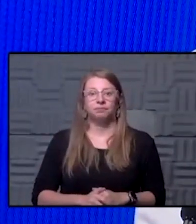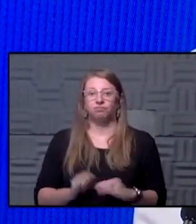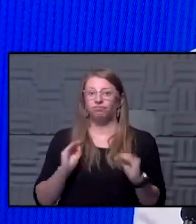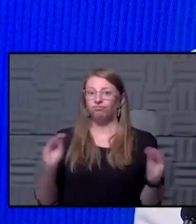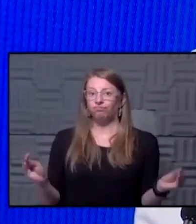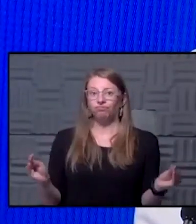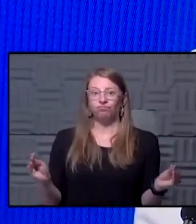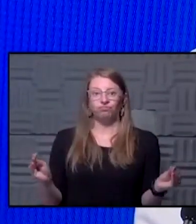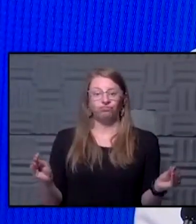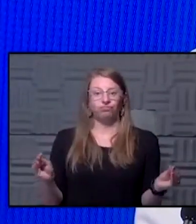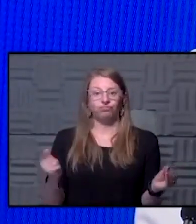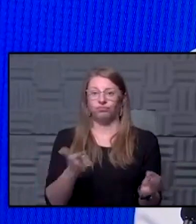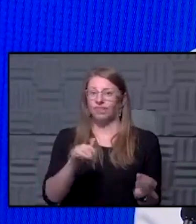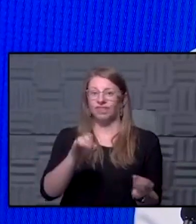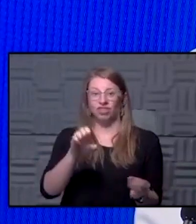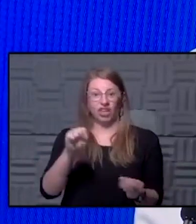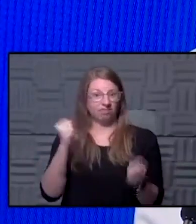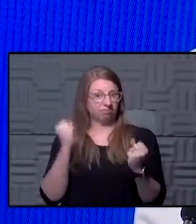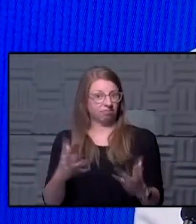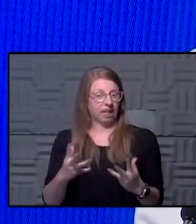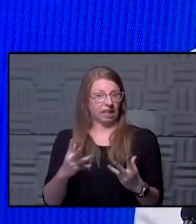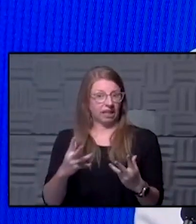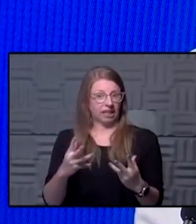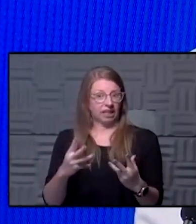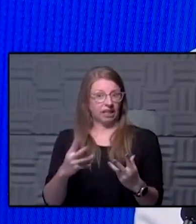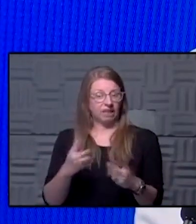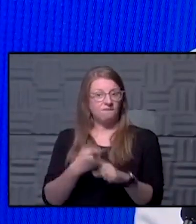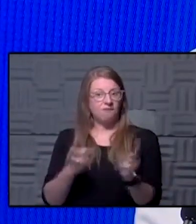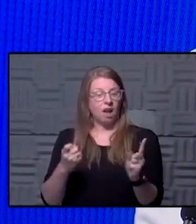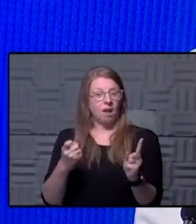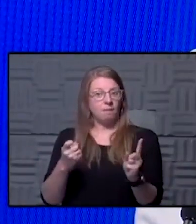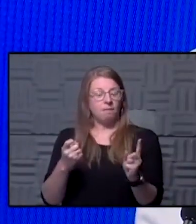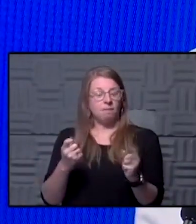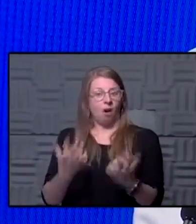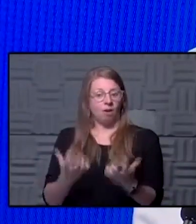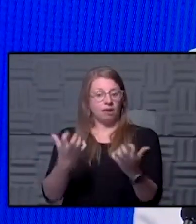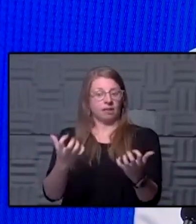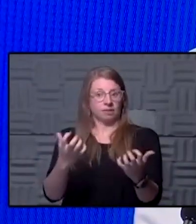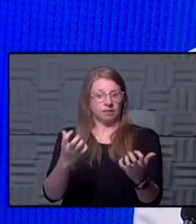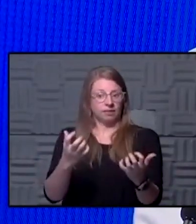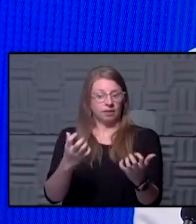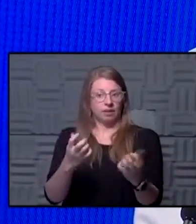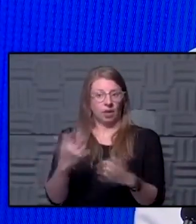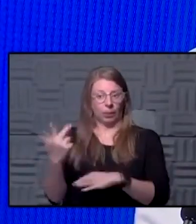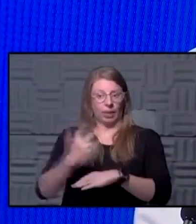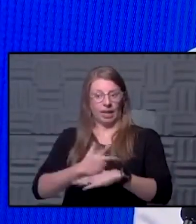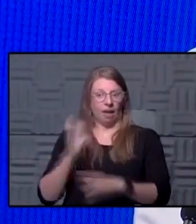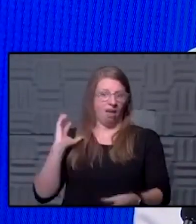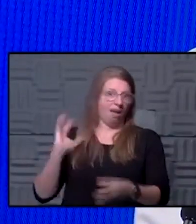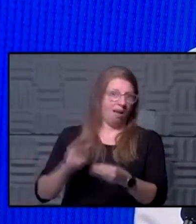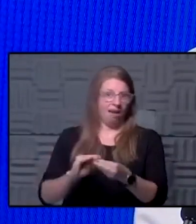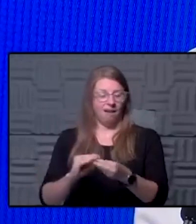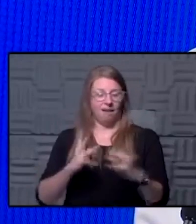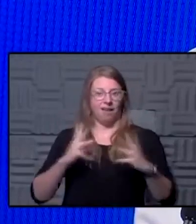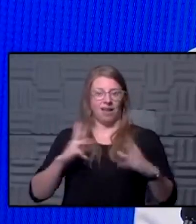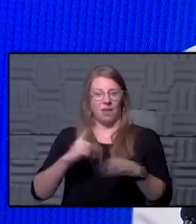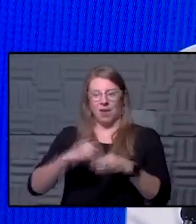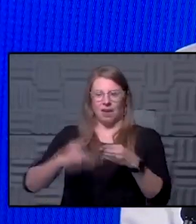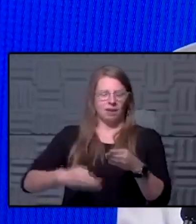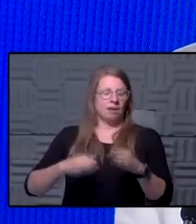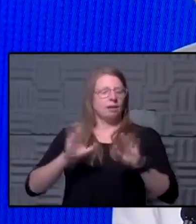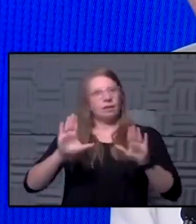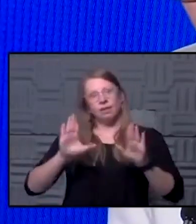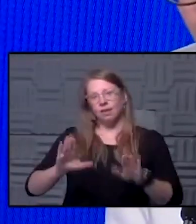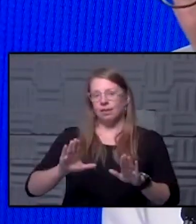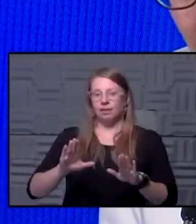I'm not hearing any of that. So, Jess, I bet there are going to be questions from our listening audience stored up over a 3-day holiday weekend that was outstanding.